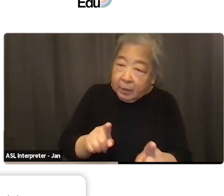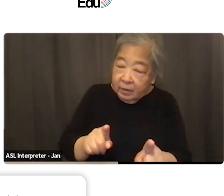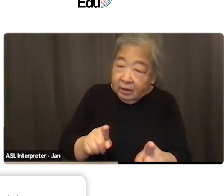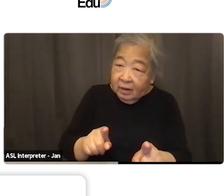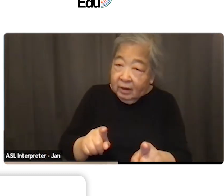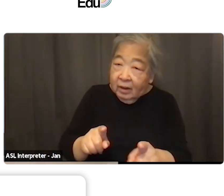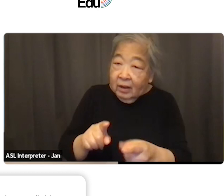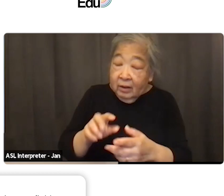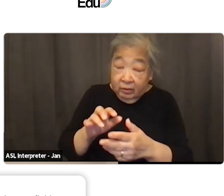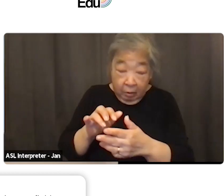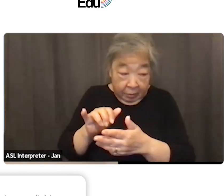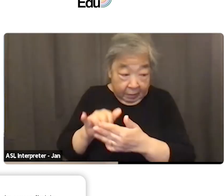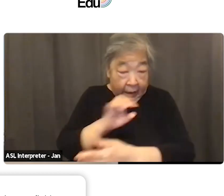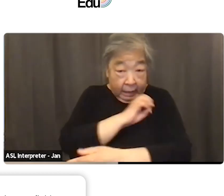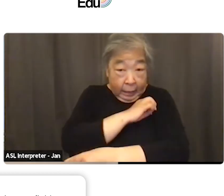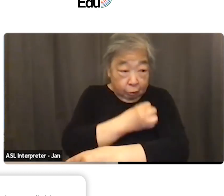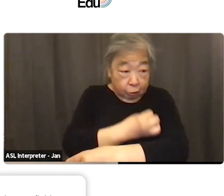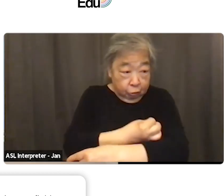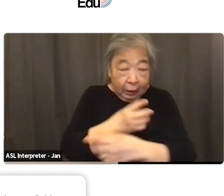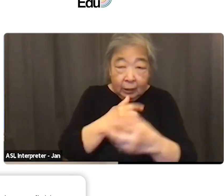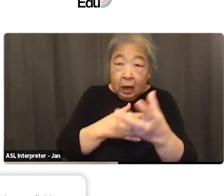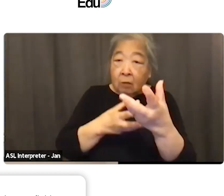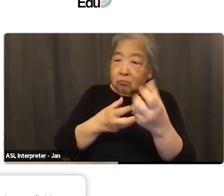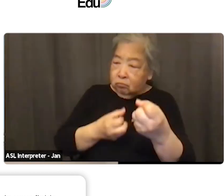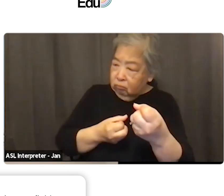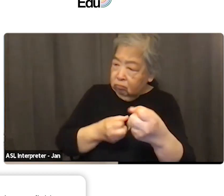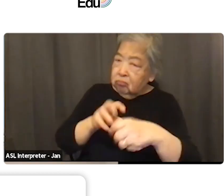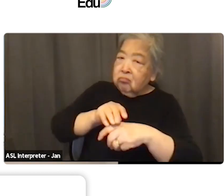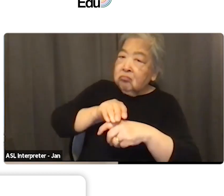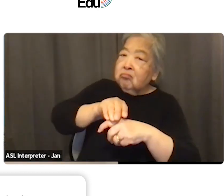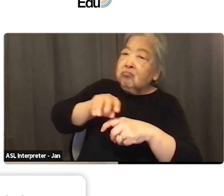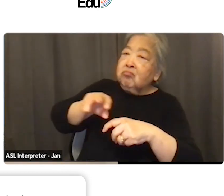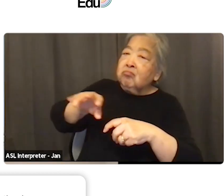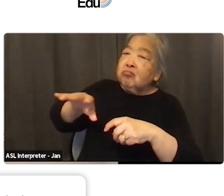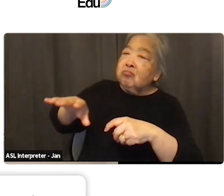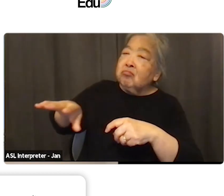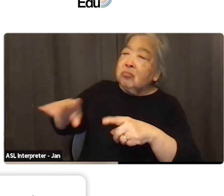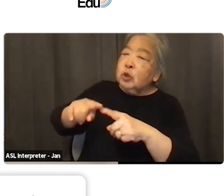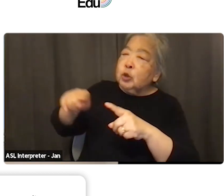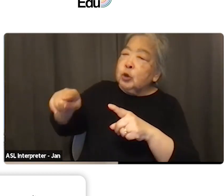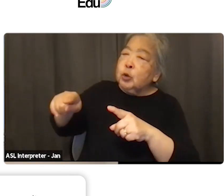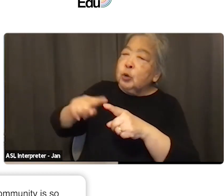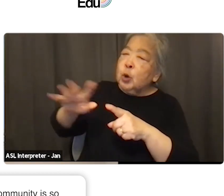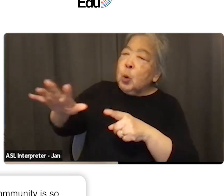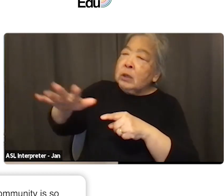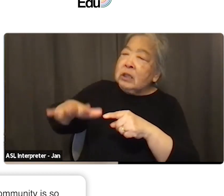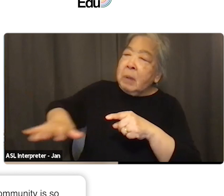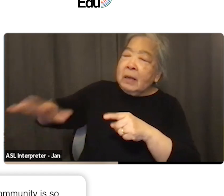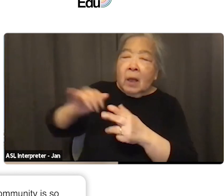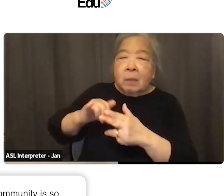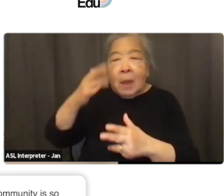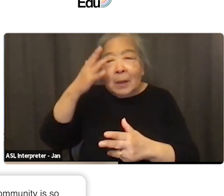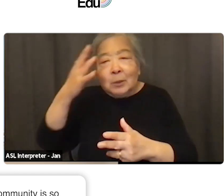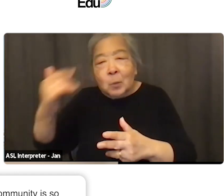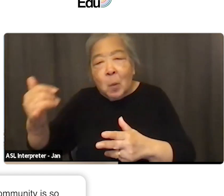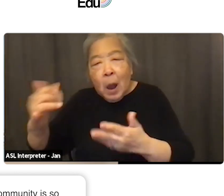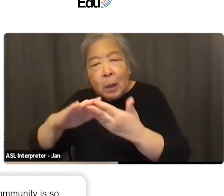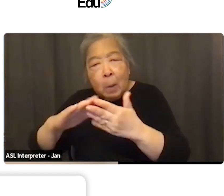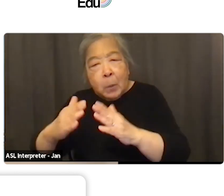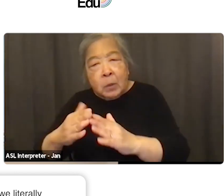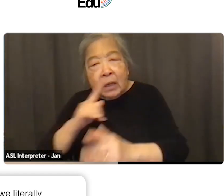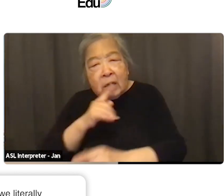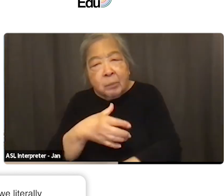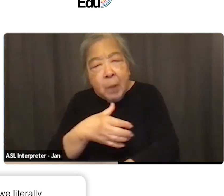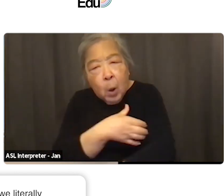in your space, in your auric field. And that's why being in community and healing community is so